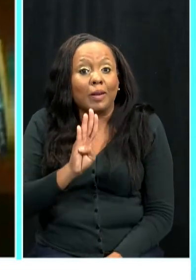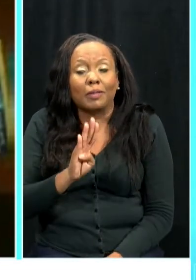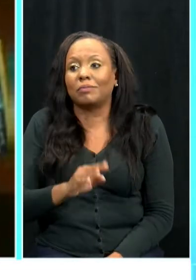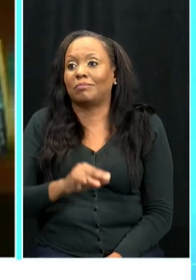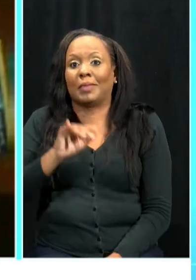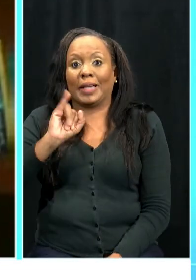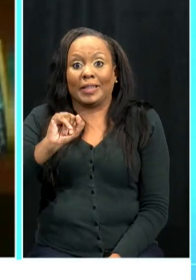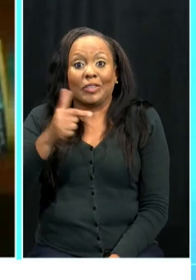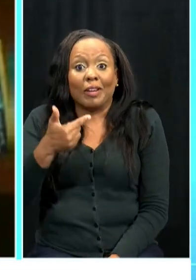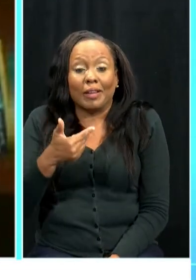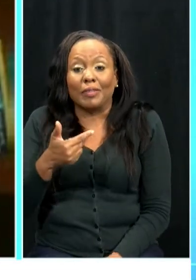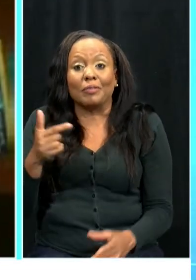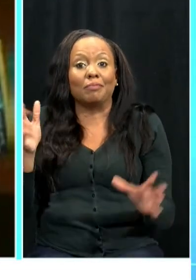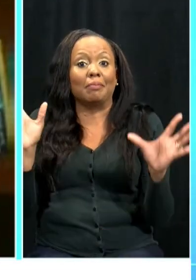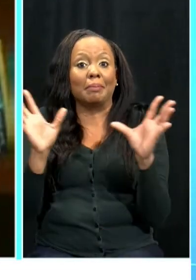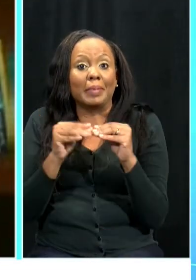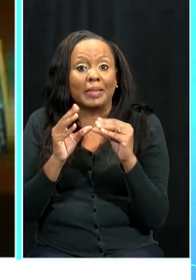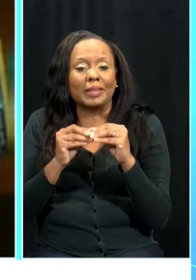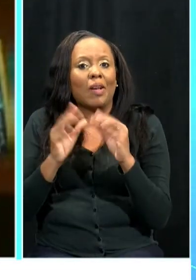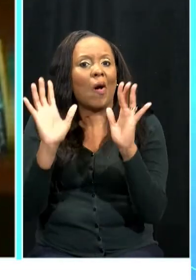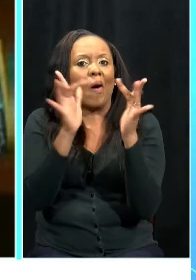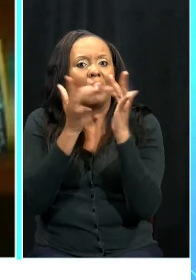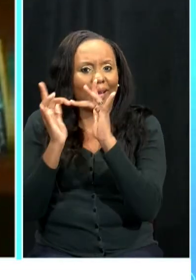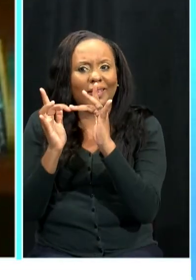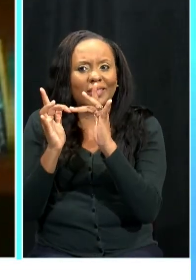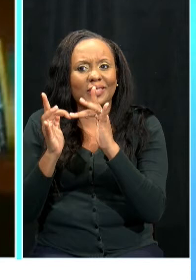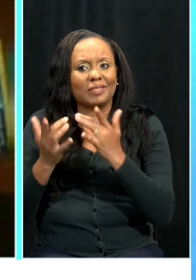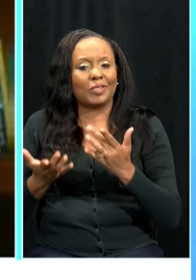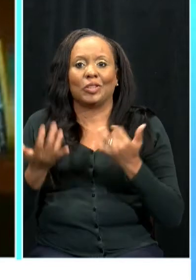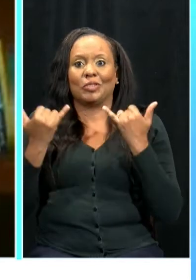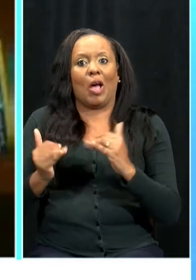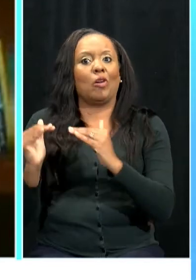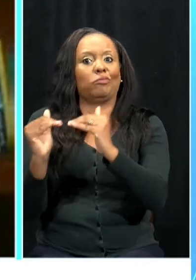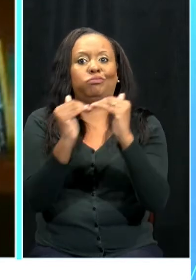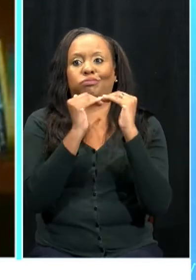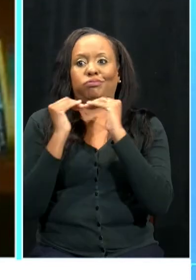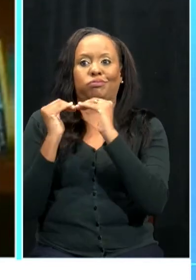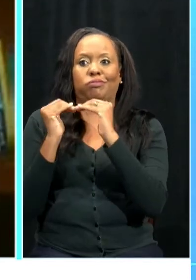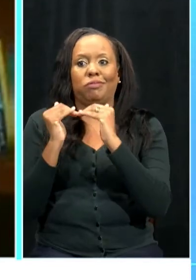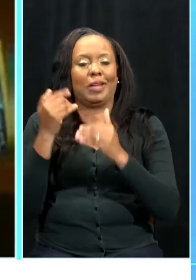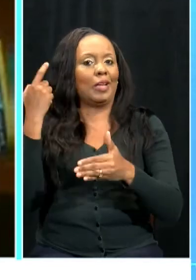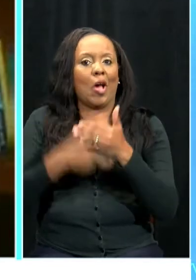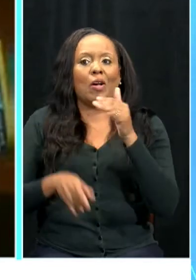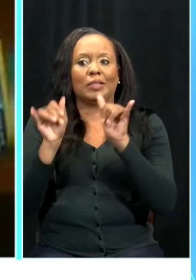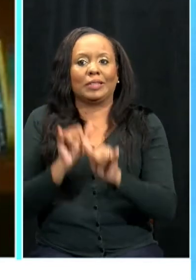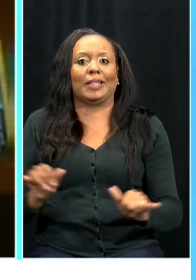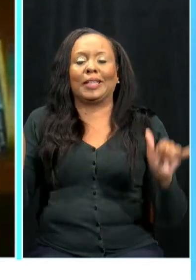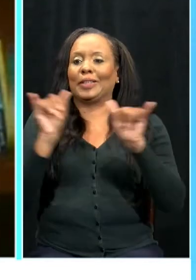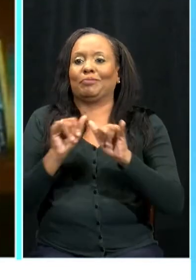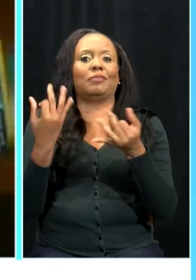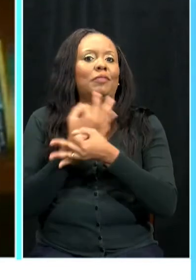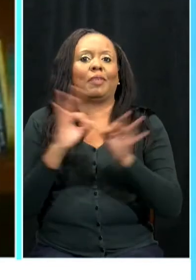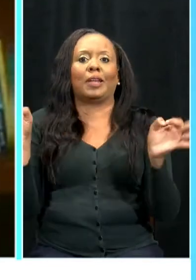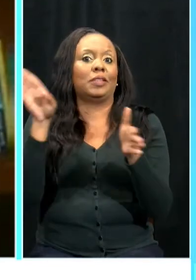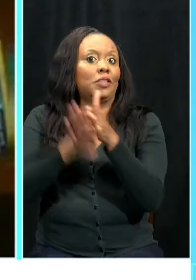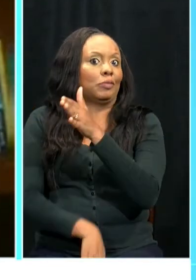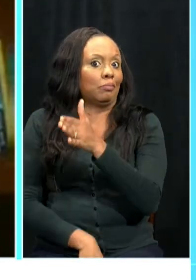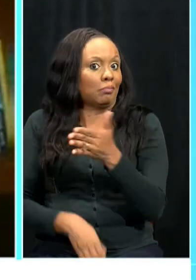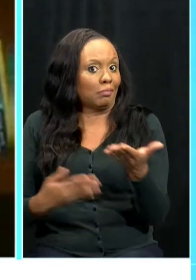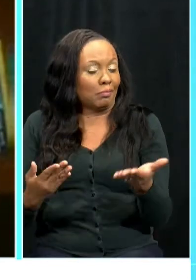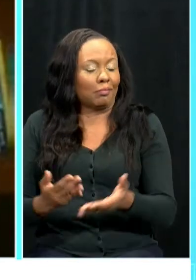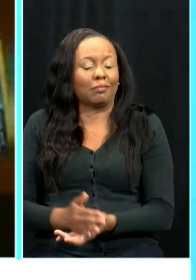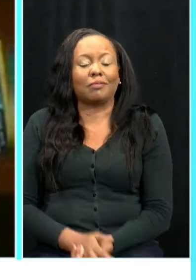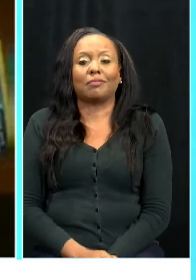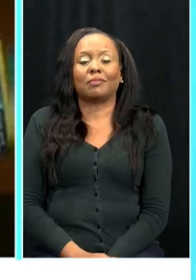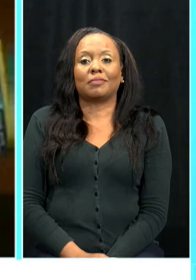virtual meetings and so forth. The playing field has been leveled. The cost is the same to all. It's free and cheap for all. I also